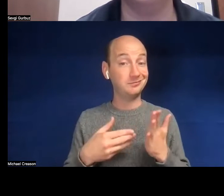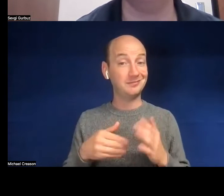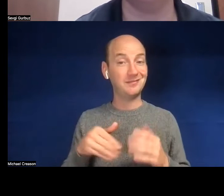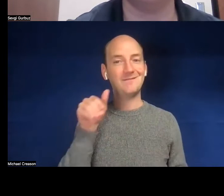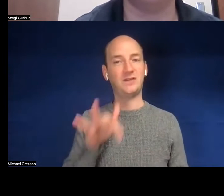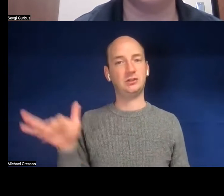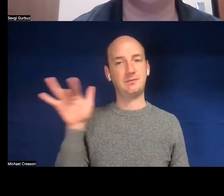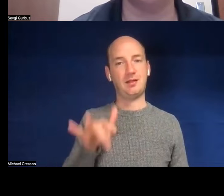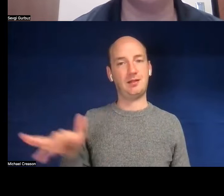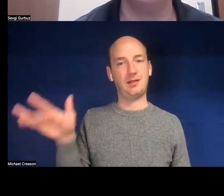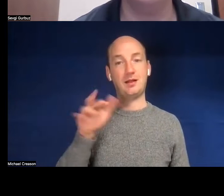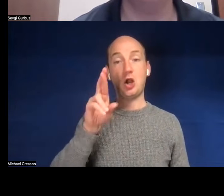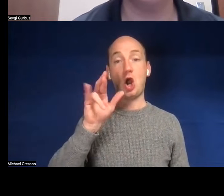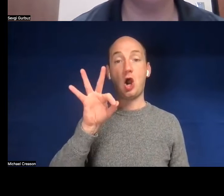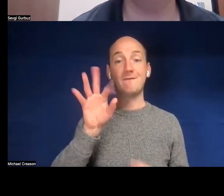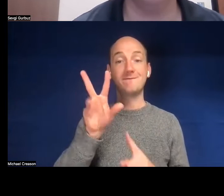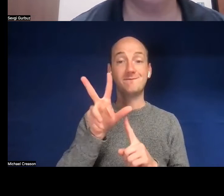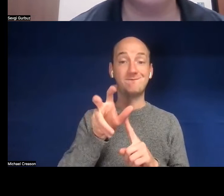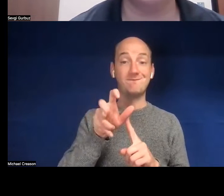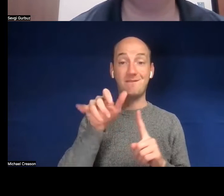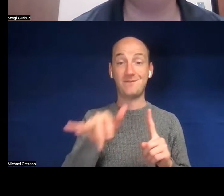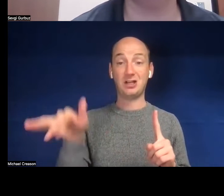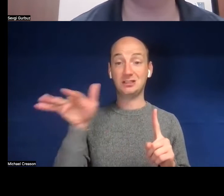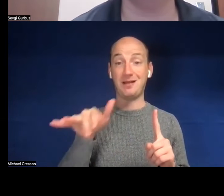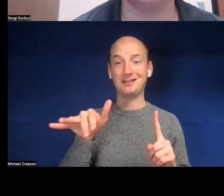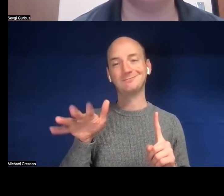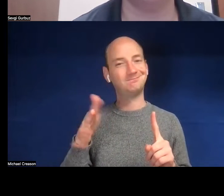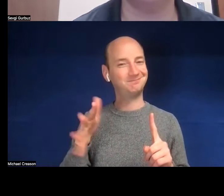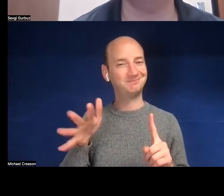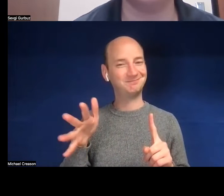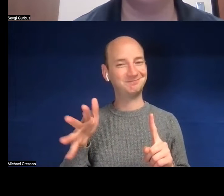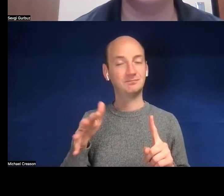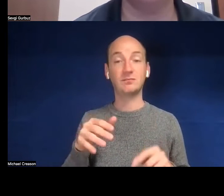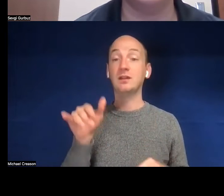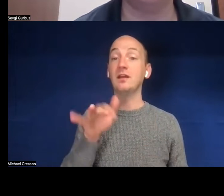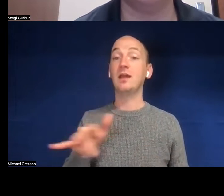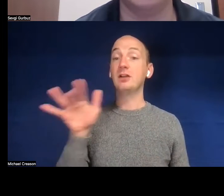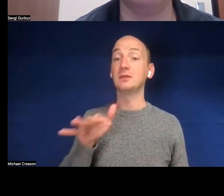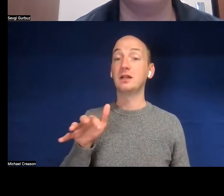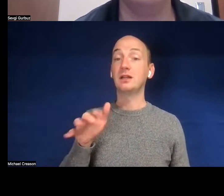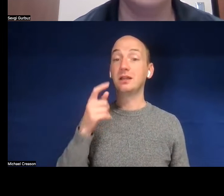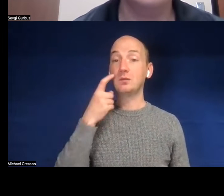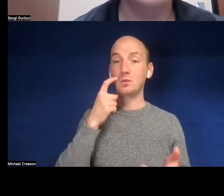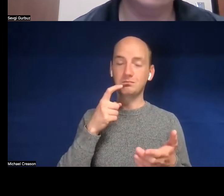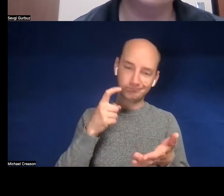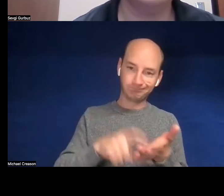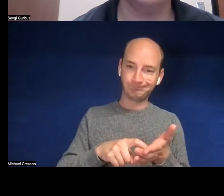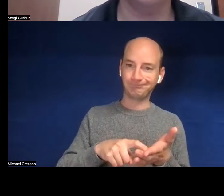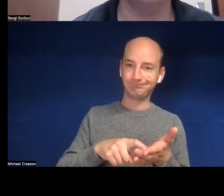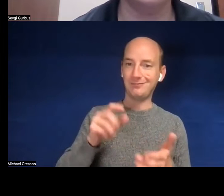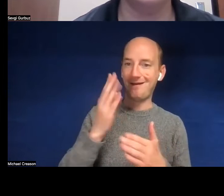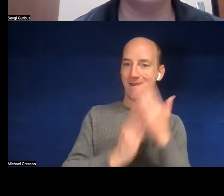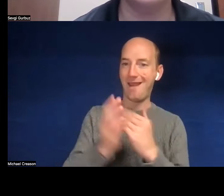to perceive with RF sensors, because finger spelling primarily relies on recognizing hand shape.